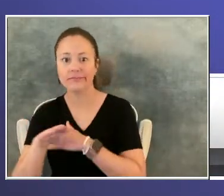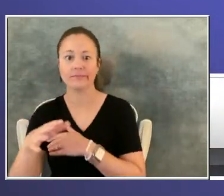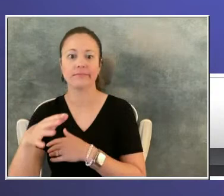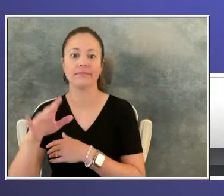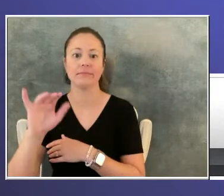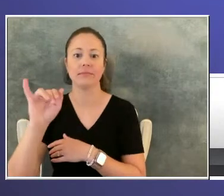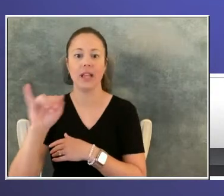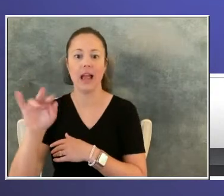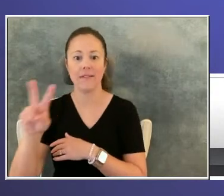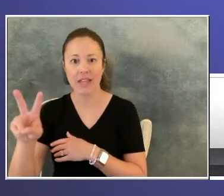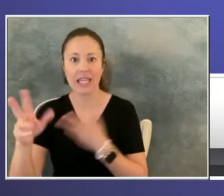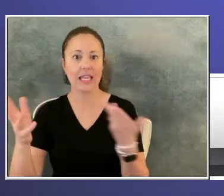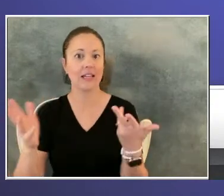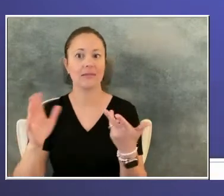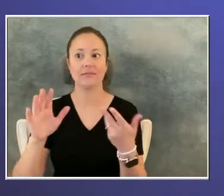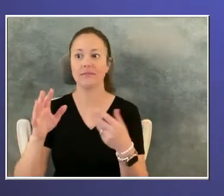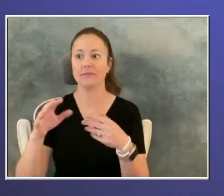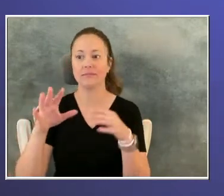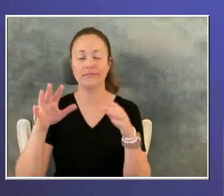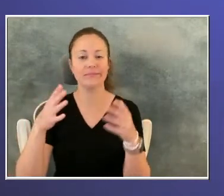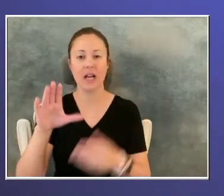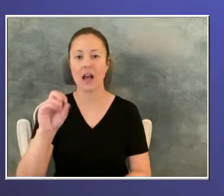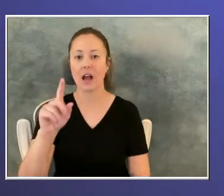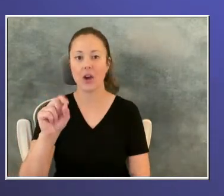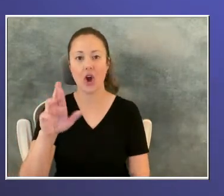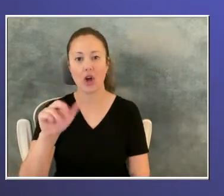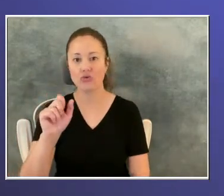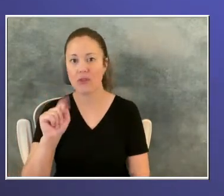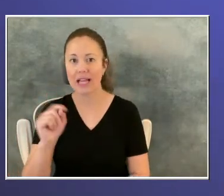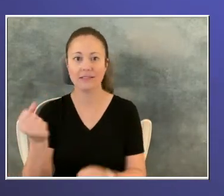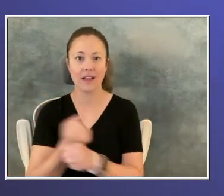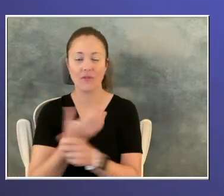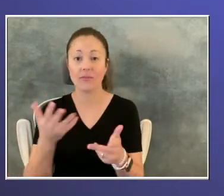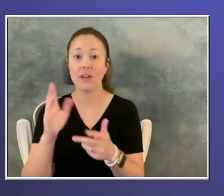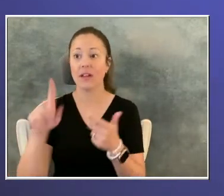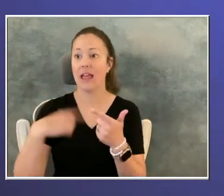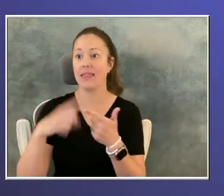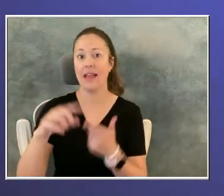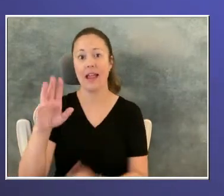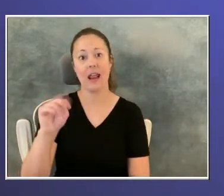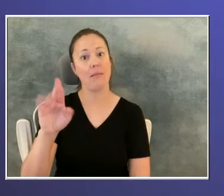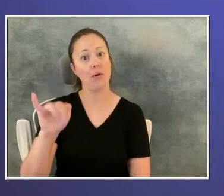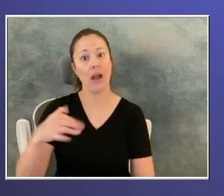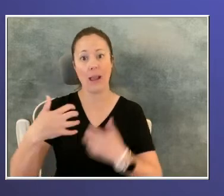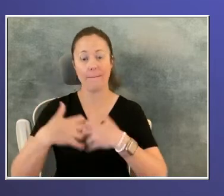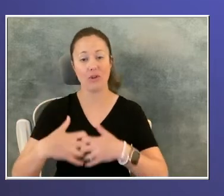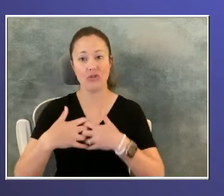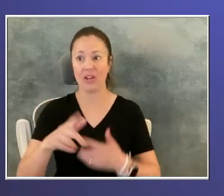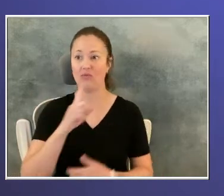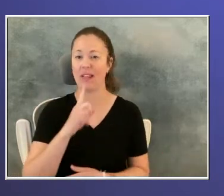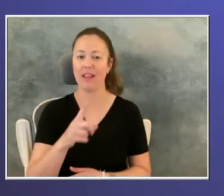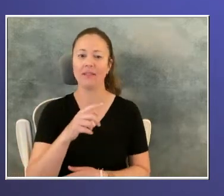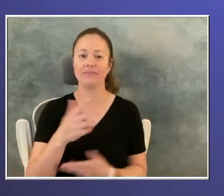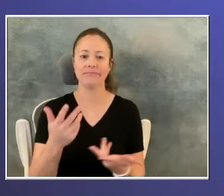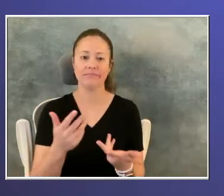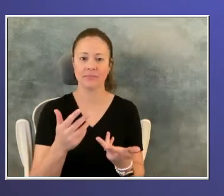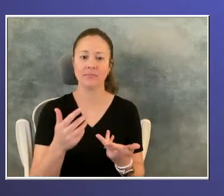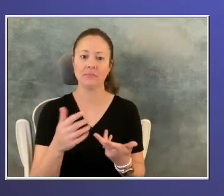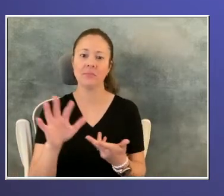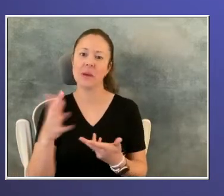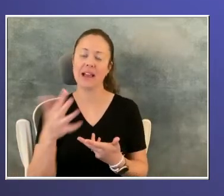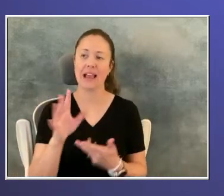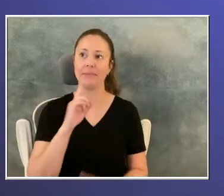the contrast and all that, and then I just go into the MRI machine, and it's not a long thing, but it's kind of a bummer to have to